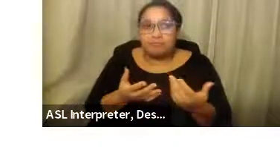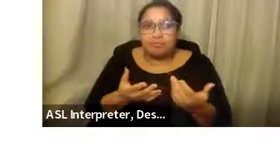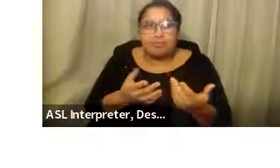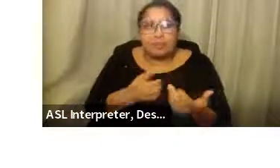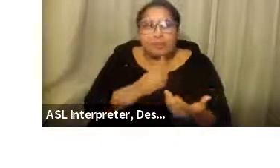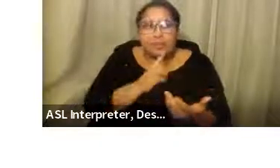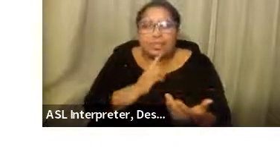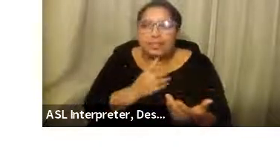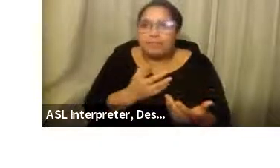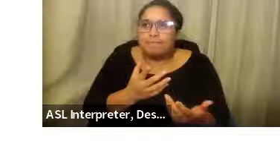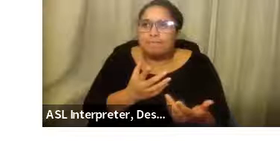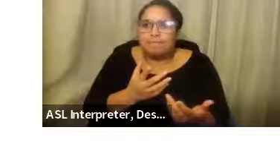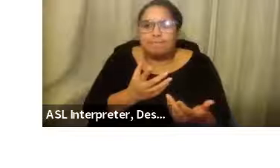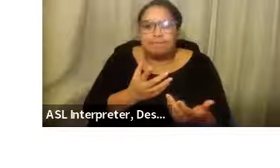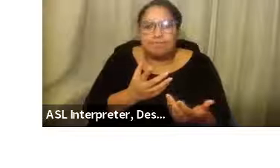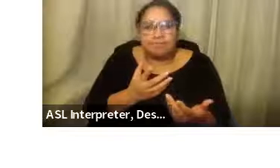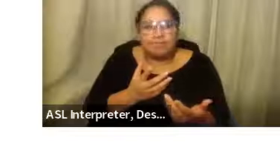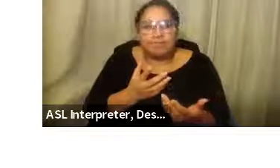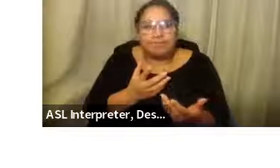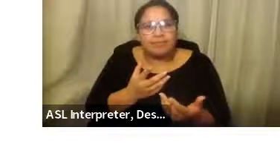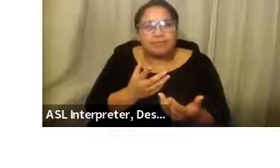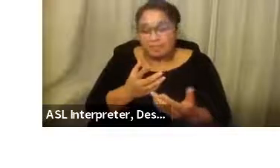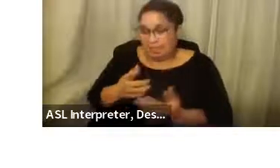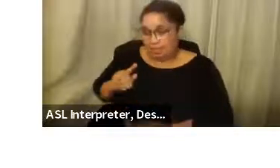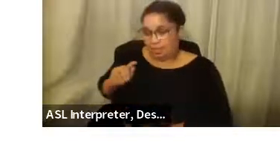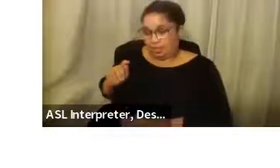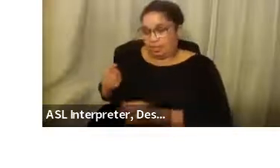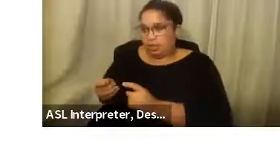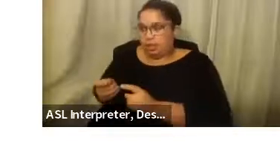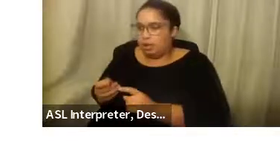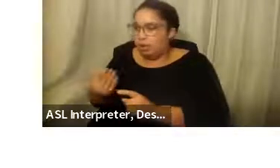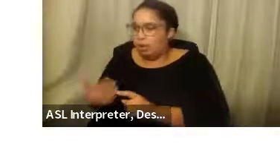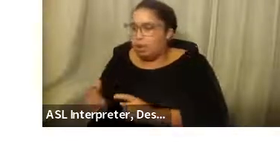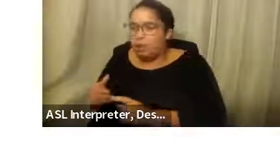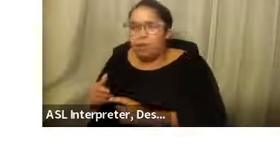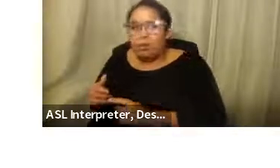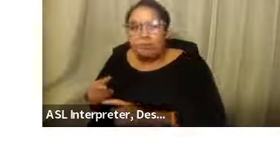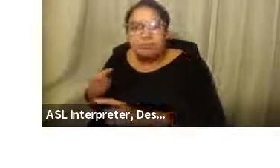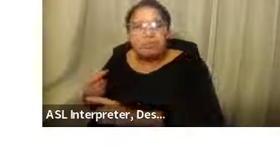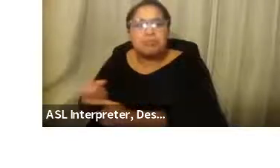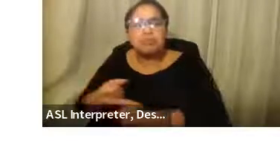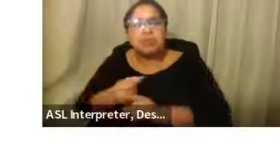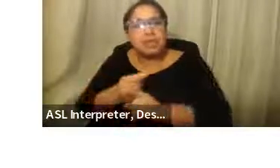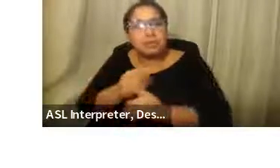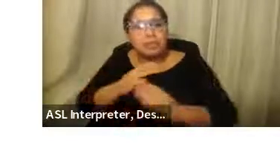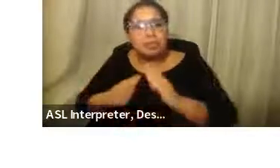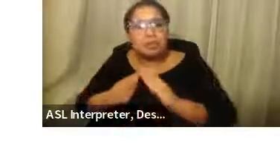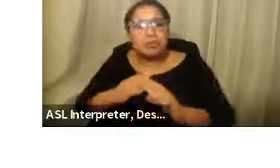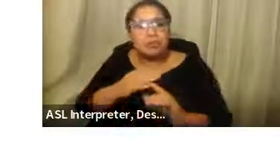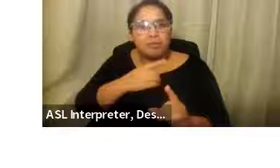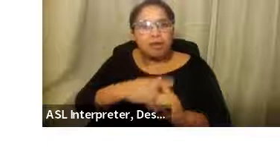really make a difference in our community when they are experiencing